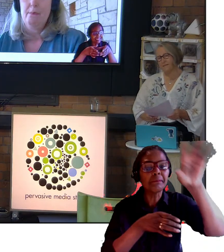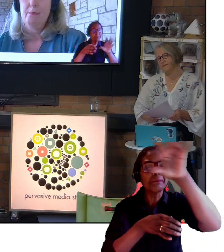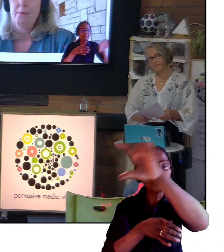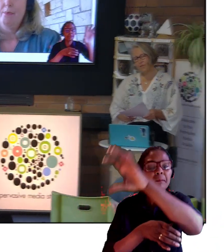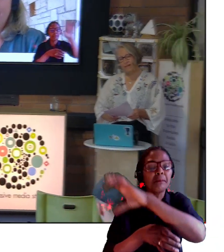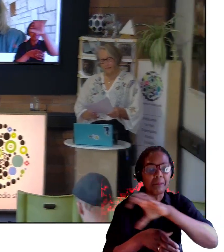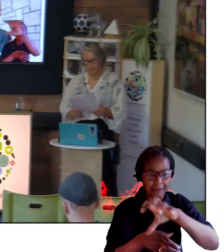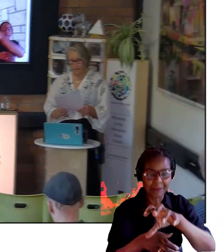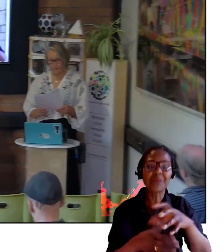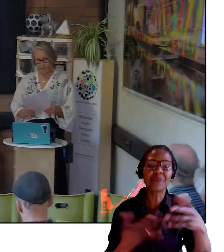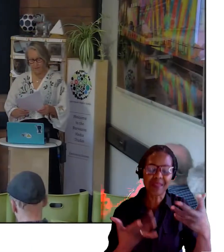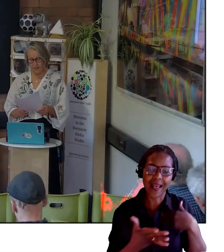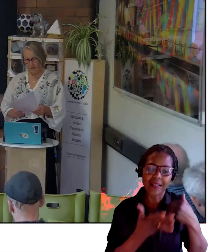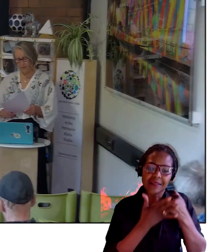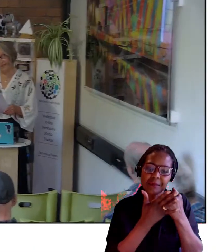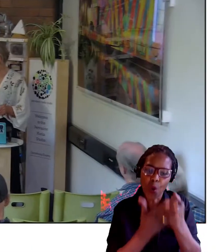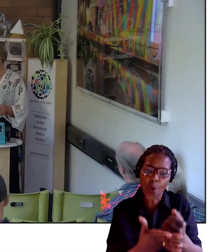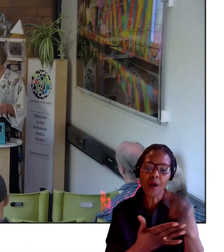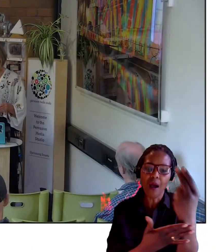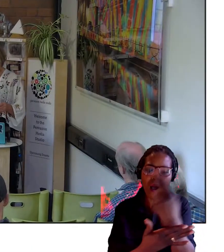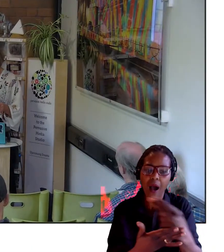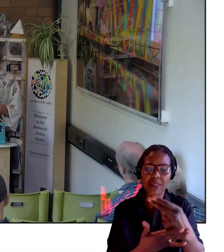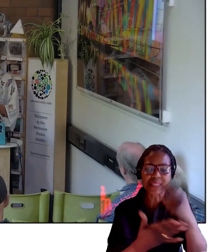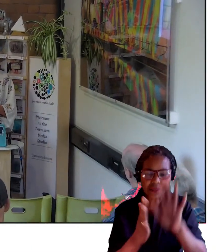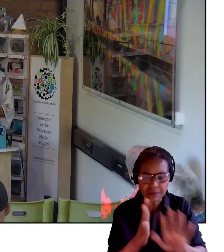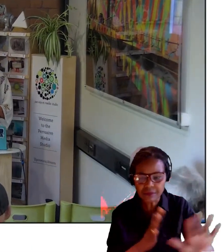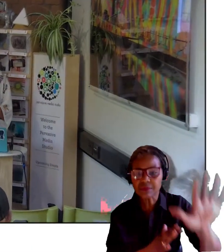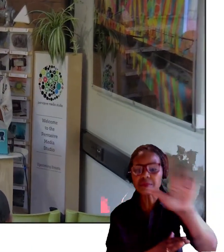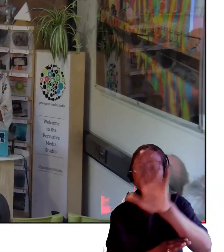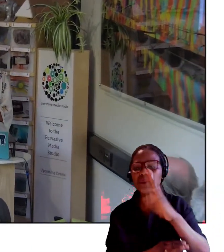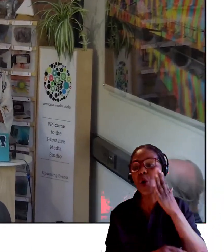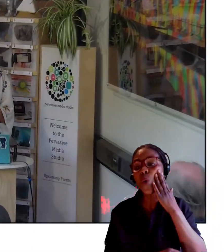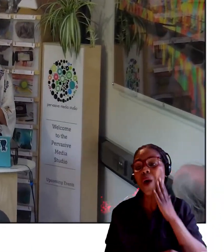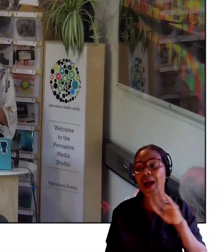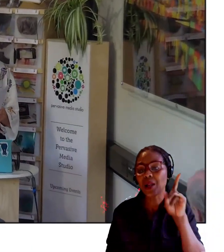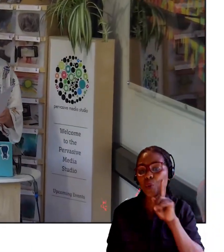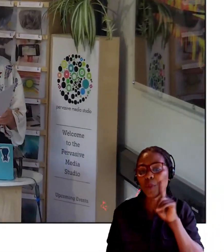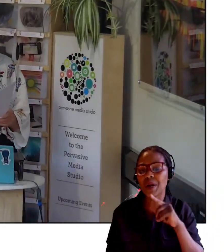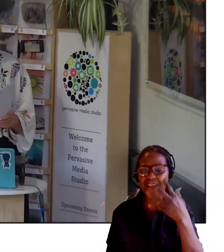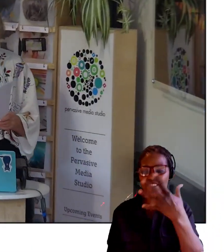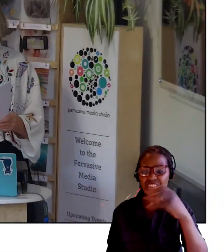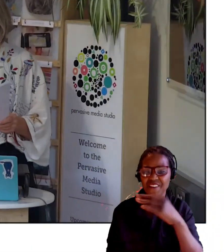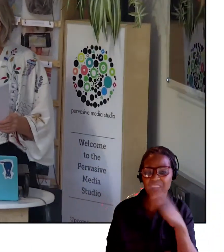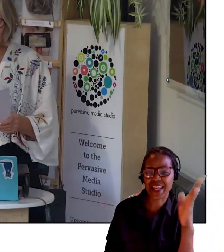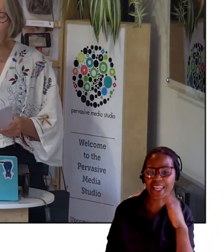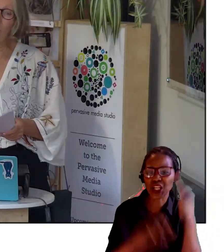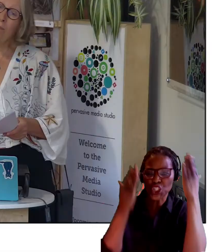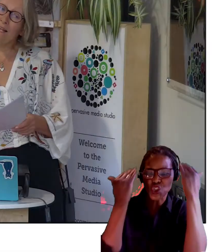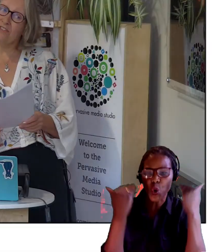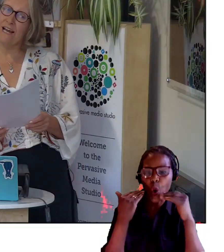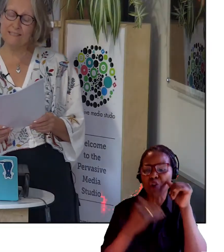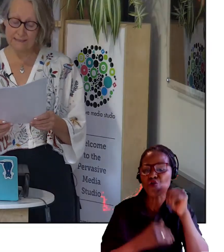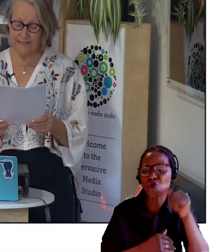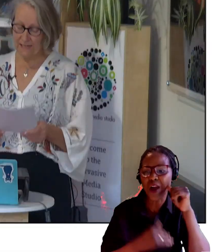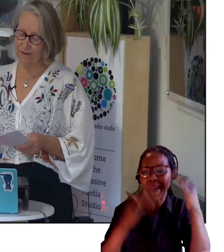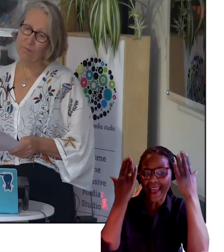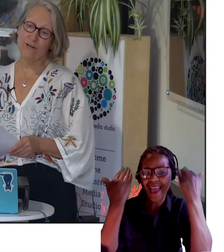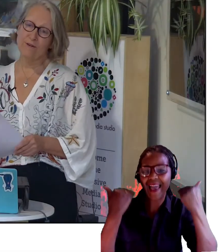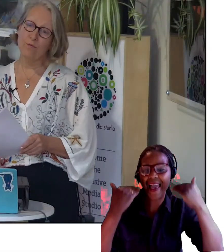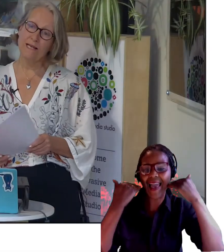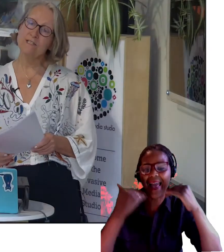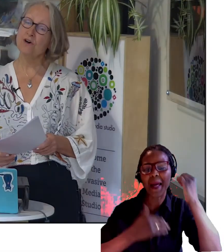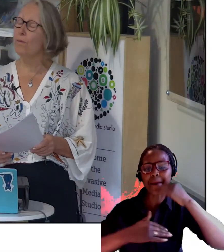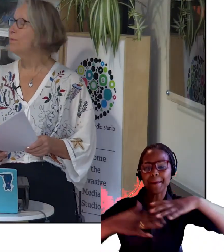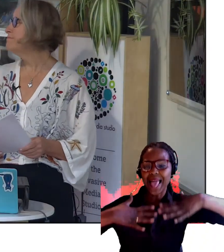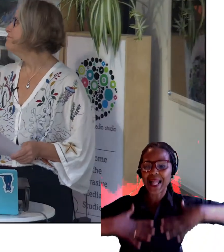supporting artists right across the country. I'm a white woman in my 50s with short grey hair, wearing a black dress and an